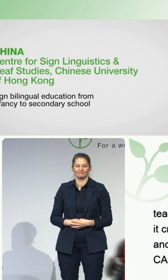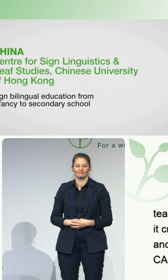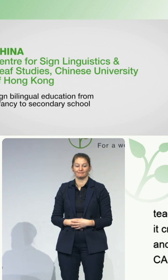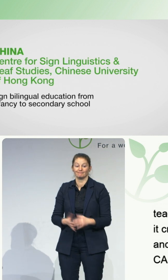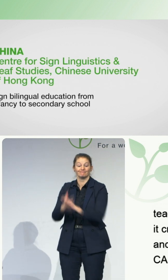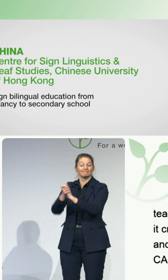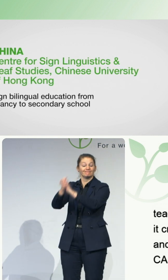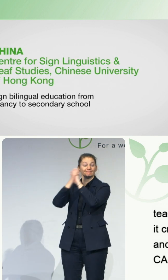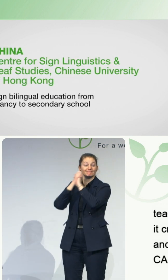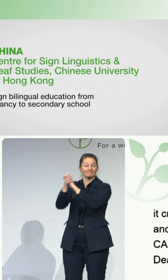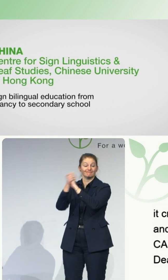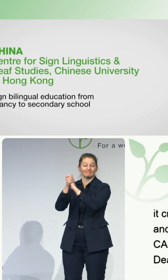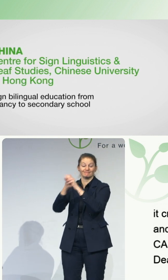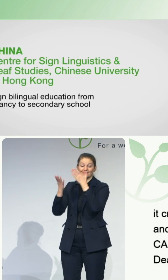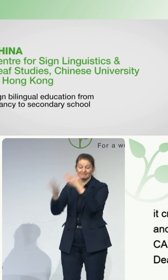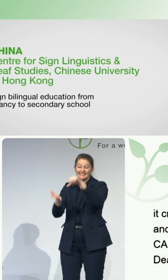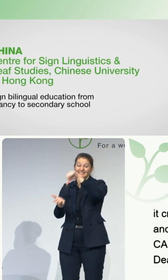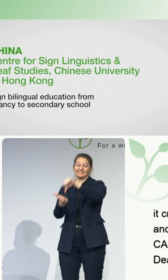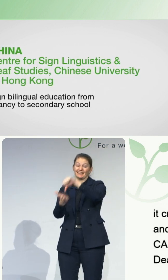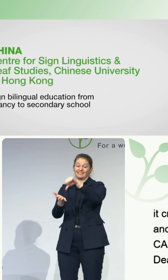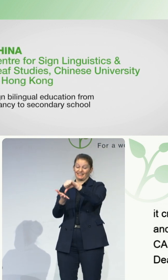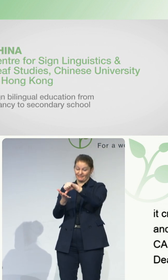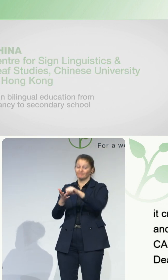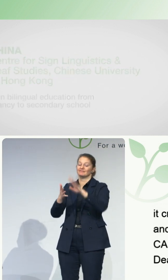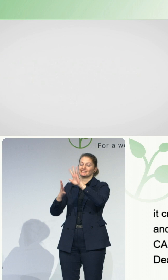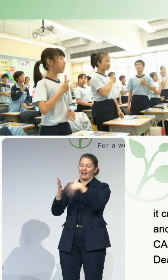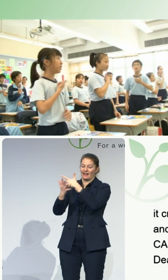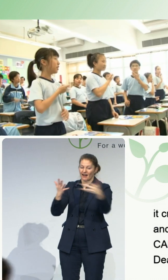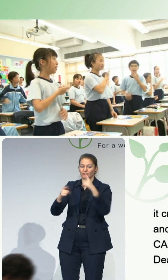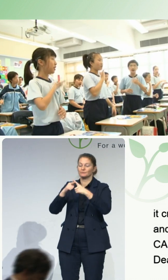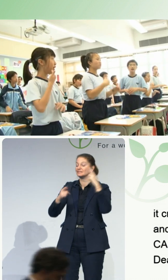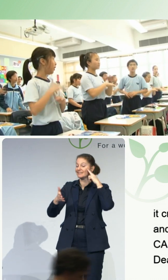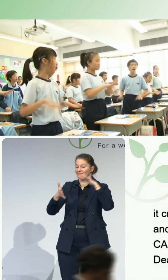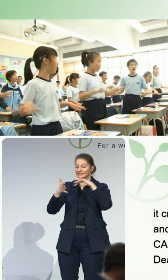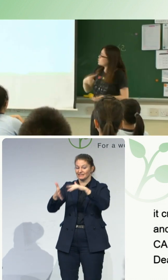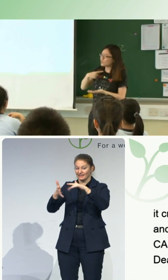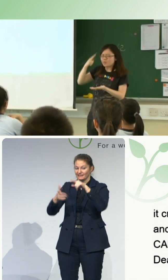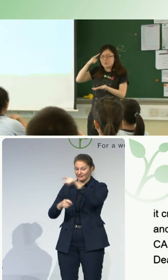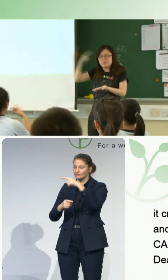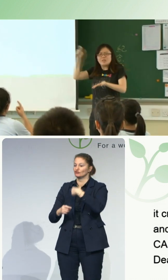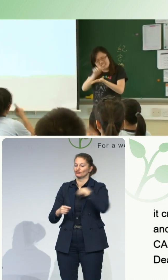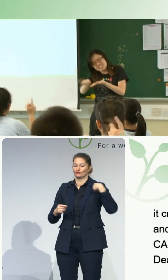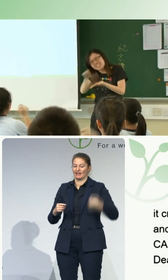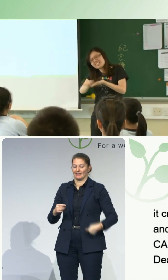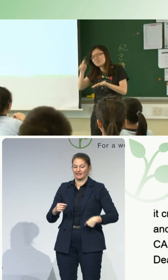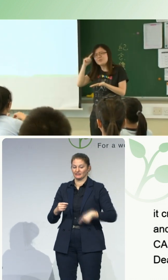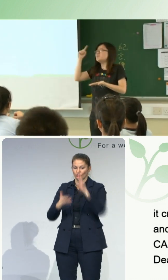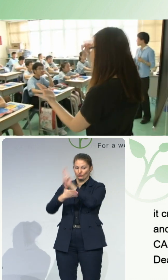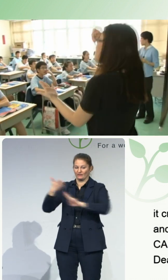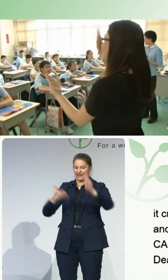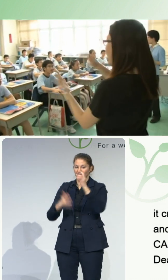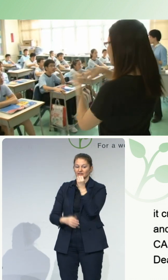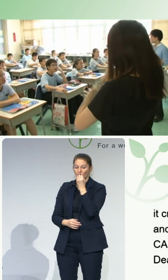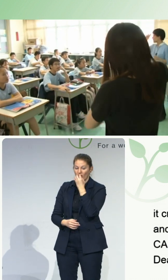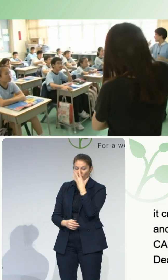Congratulations to the Center for Sign Linguistics and Deaf Studies at the Chinese University of Hong Kong. The university introduced a